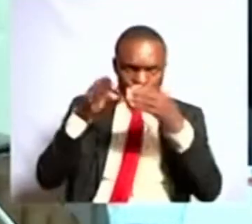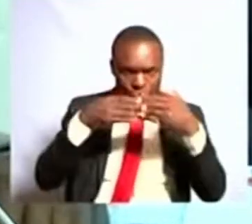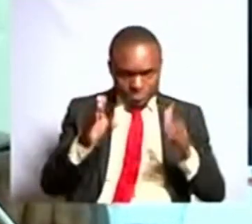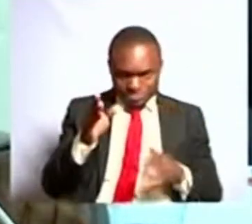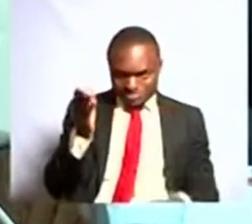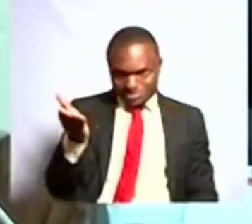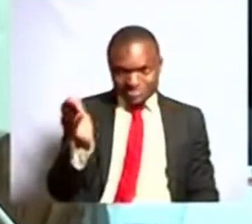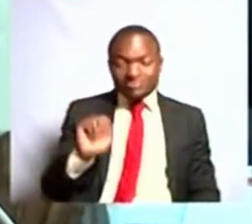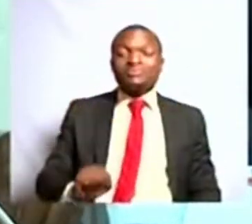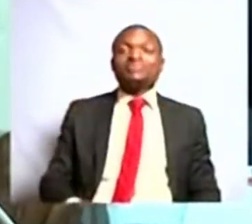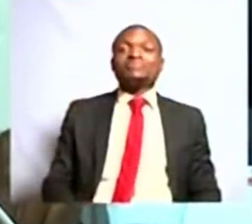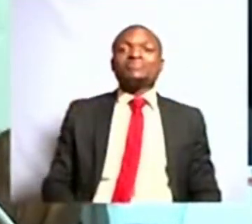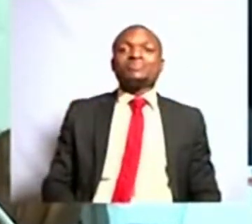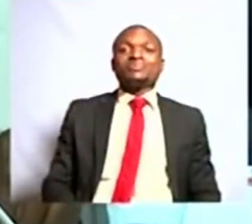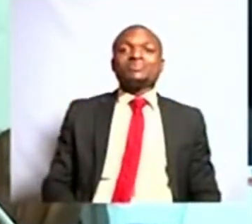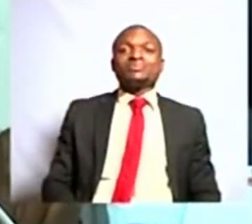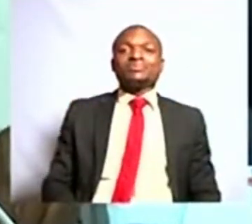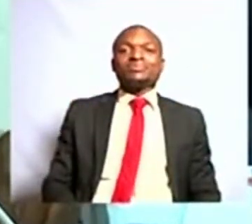that.